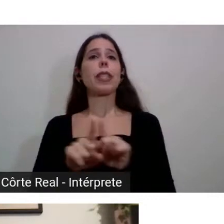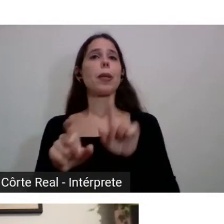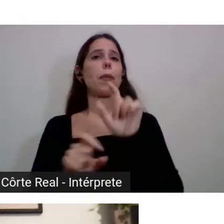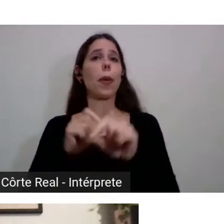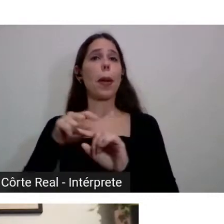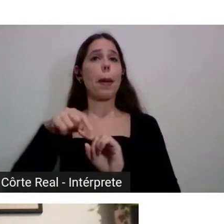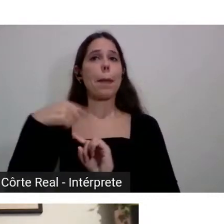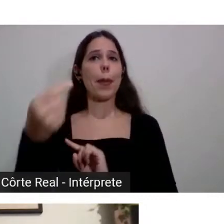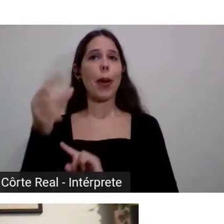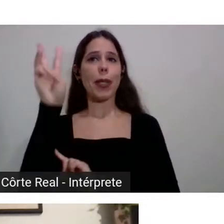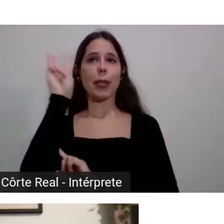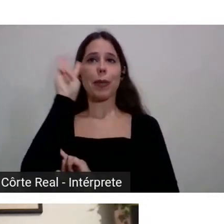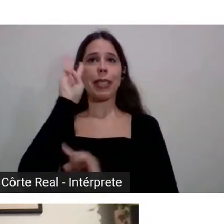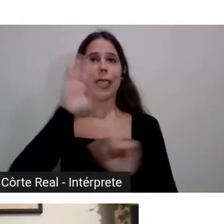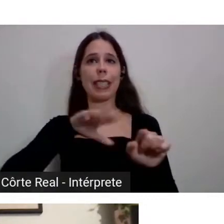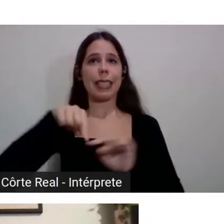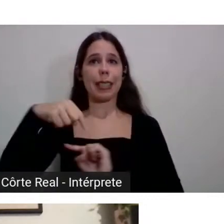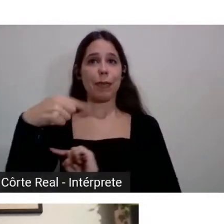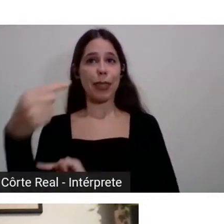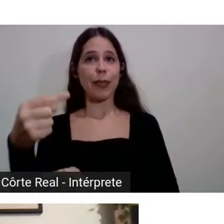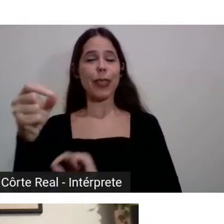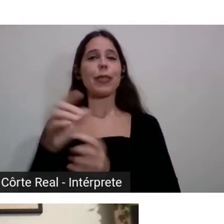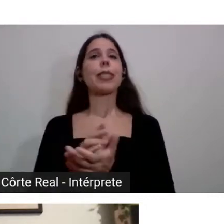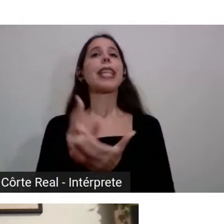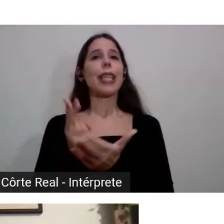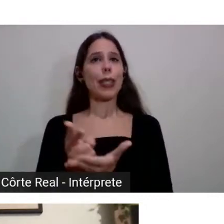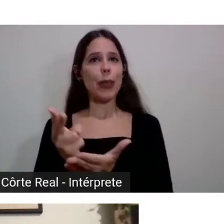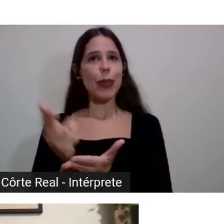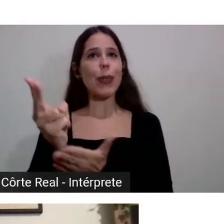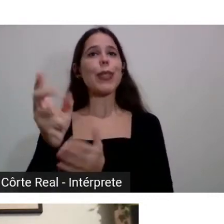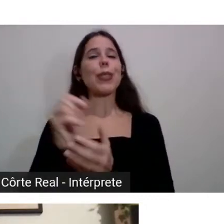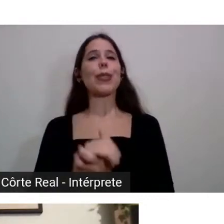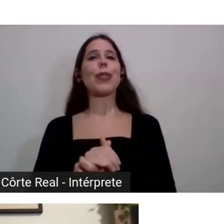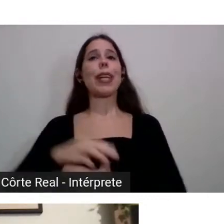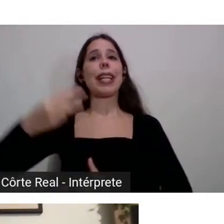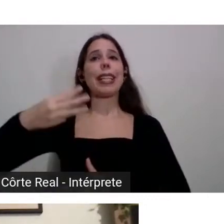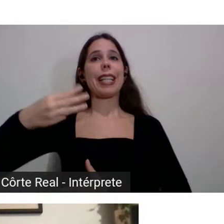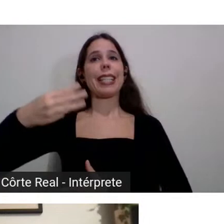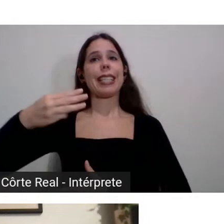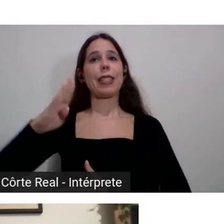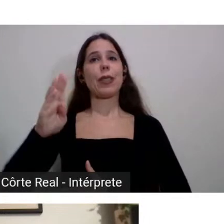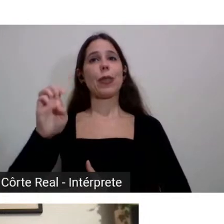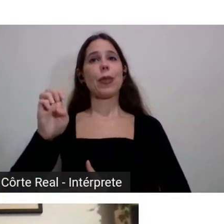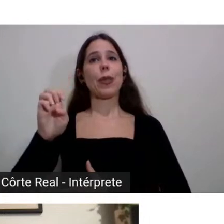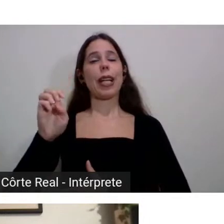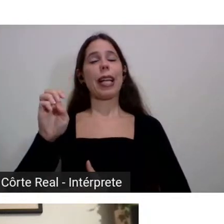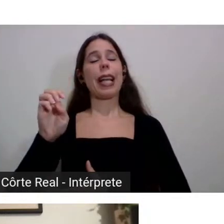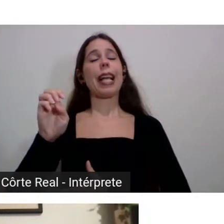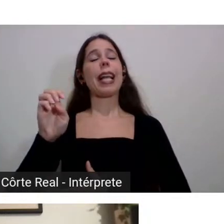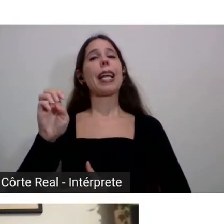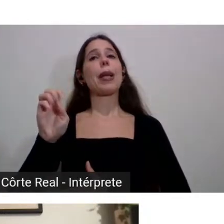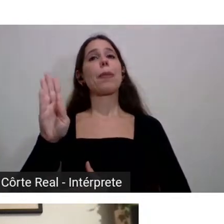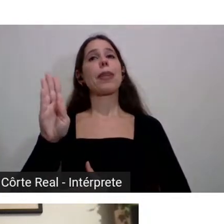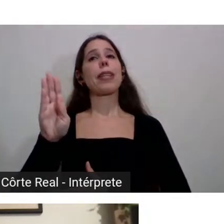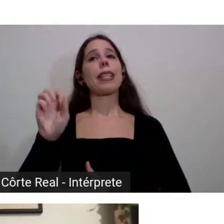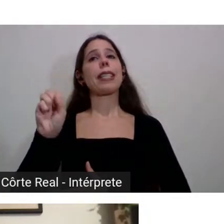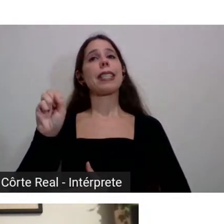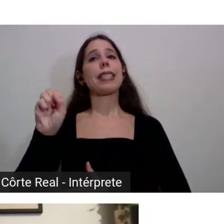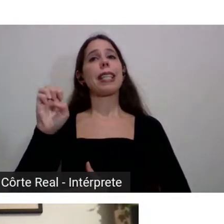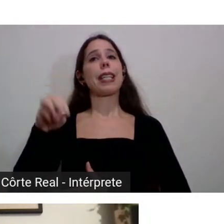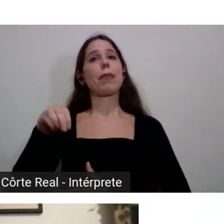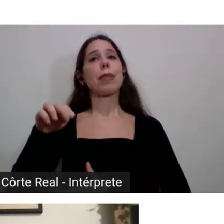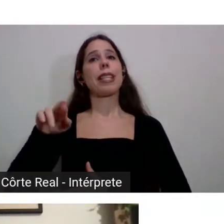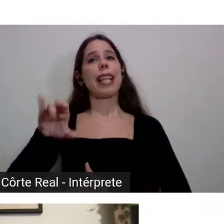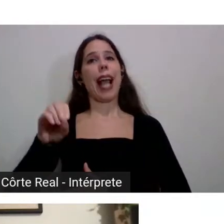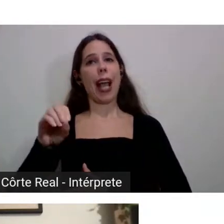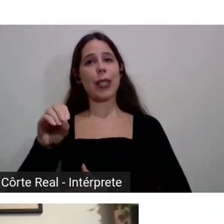próxima terça-feira nós continuaremos com o nosso terceiro web seminário. Gente, uma boa noite